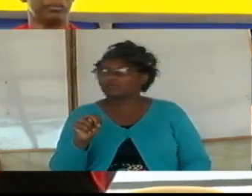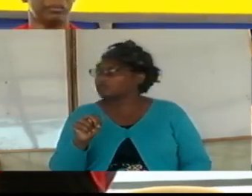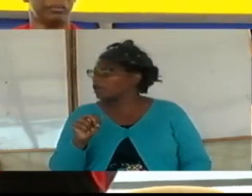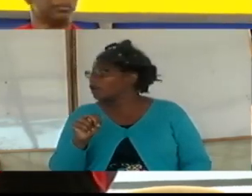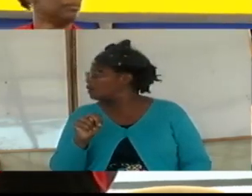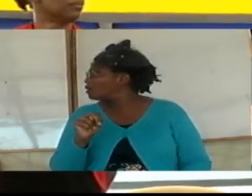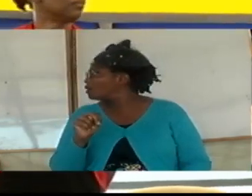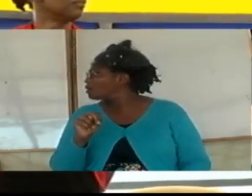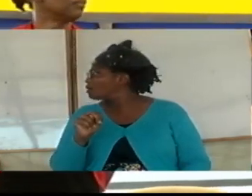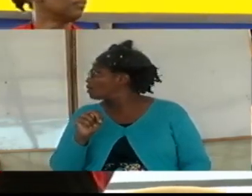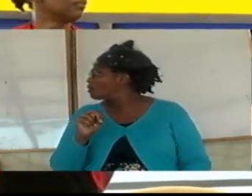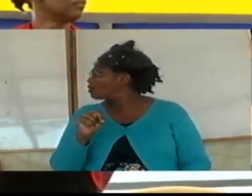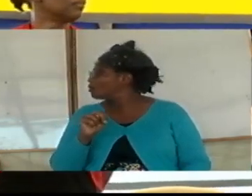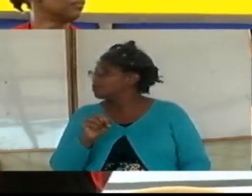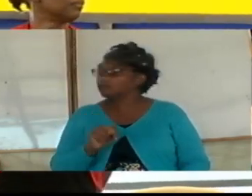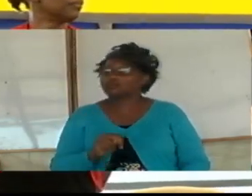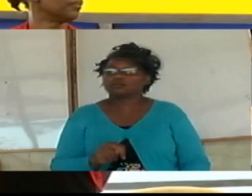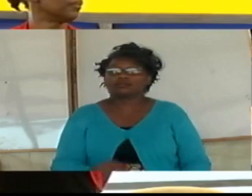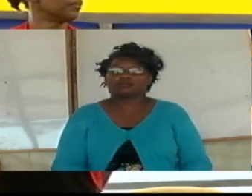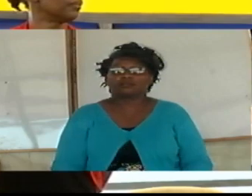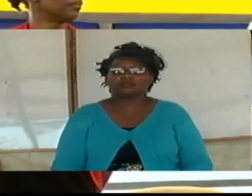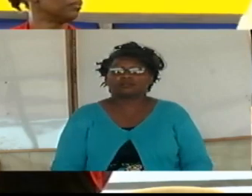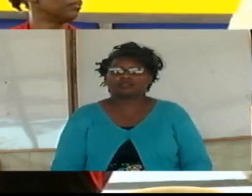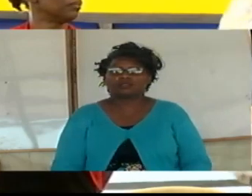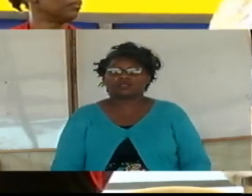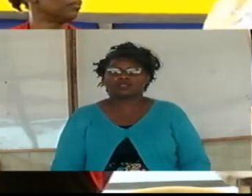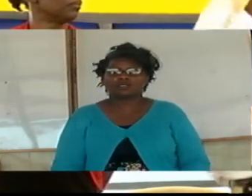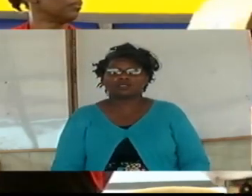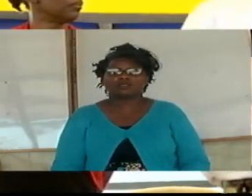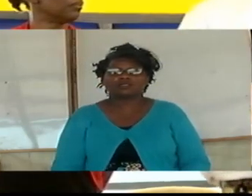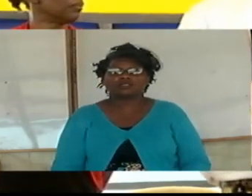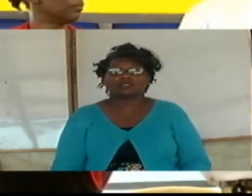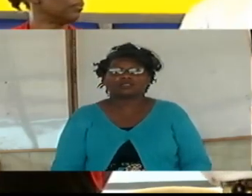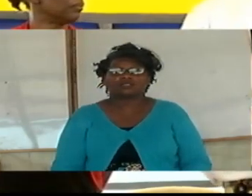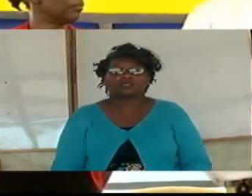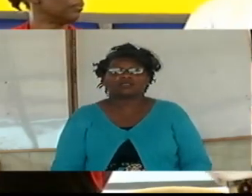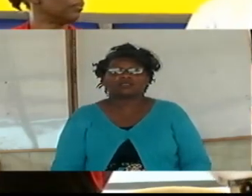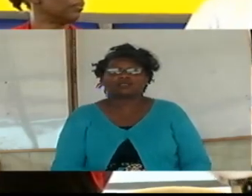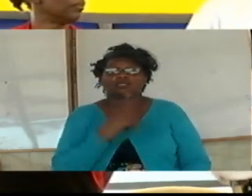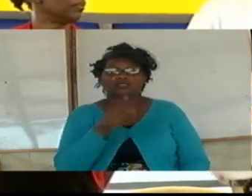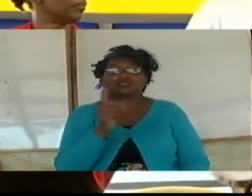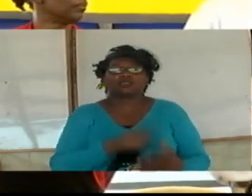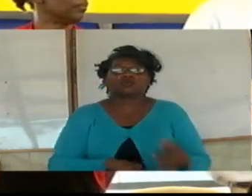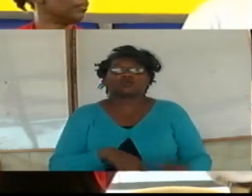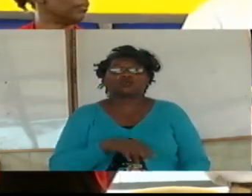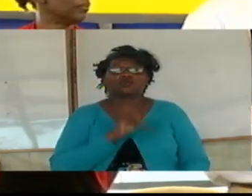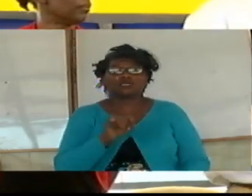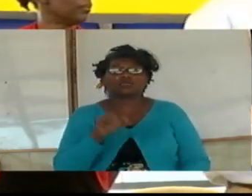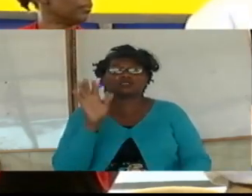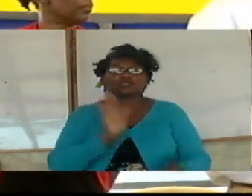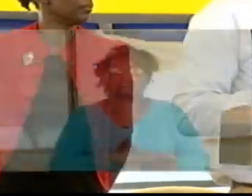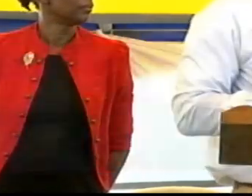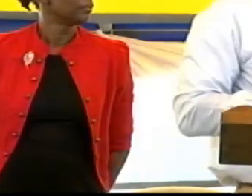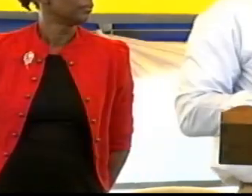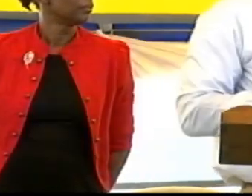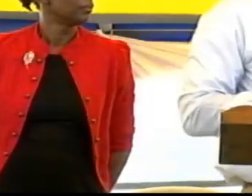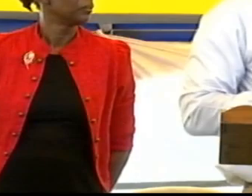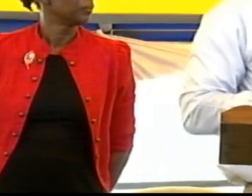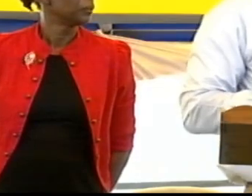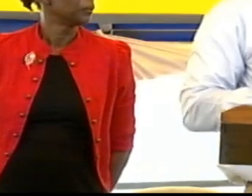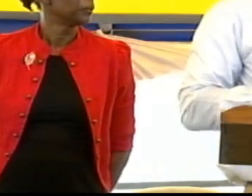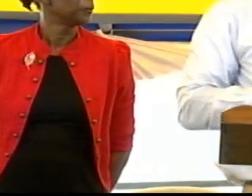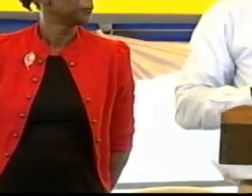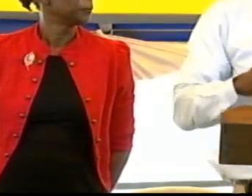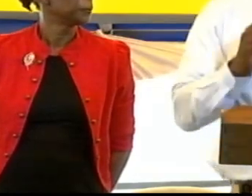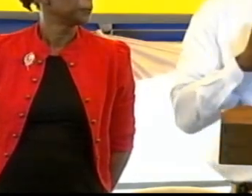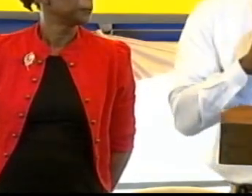he has on his heart to say. Praise God. I know you want to extend an apology for Pastor Daly,